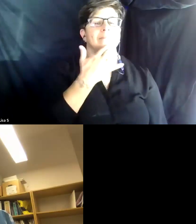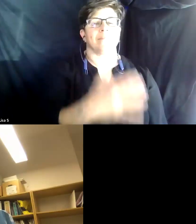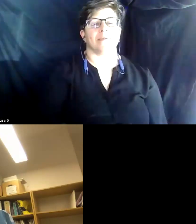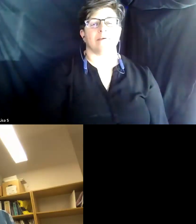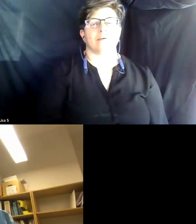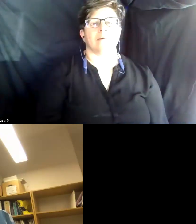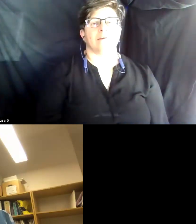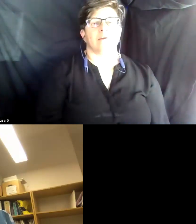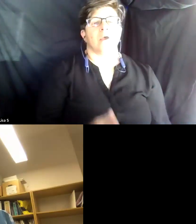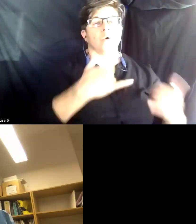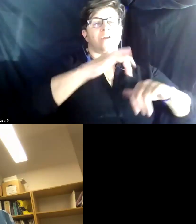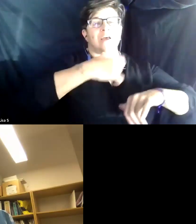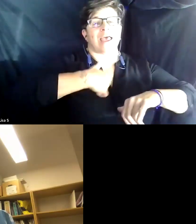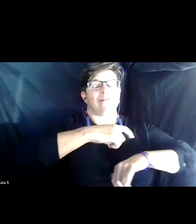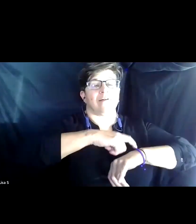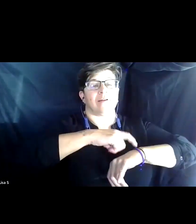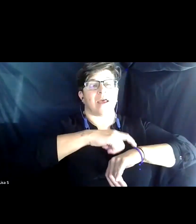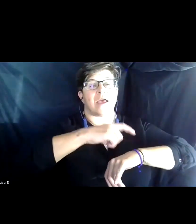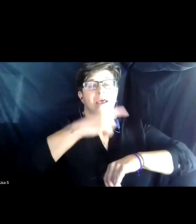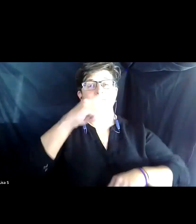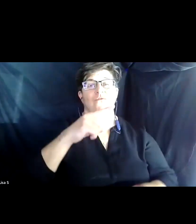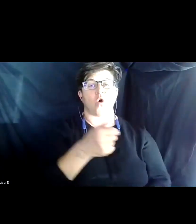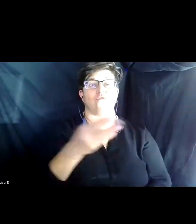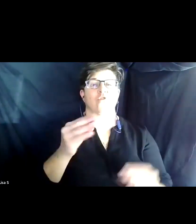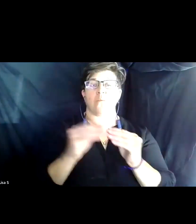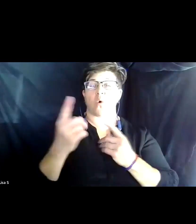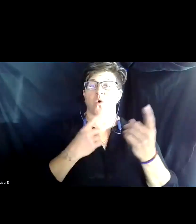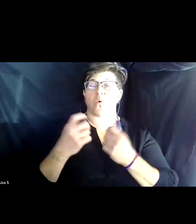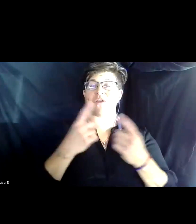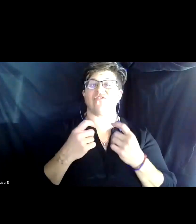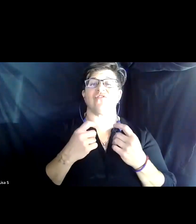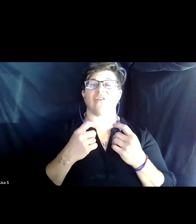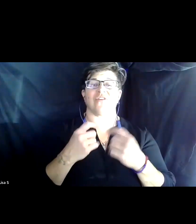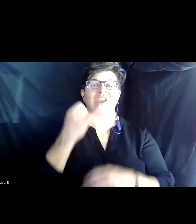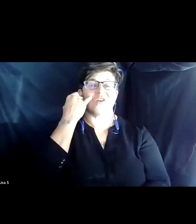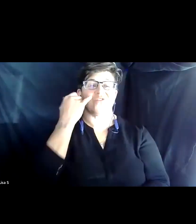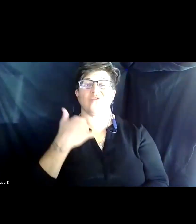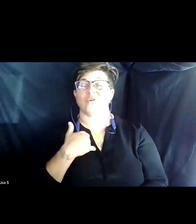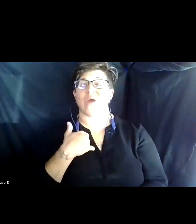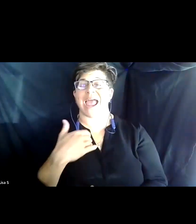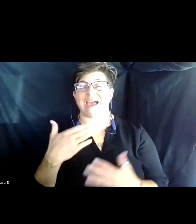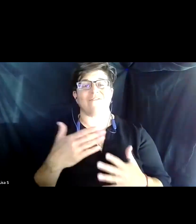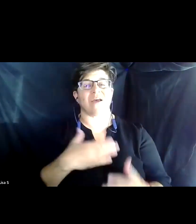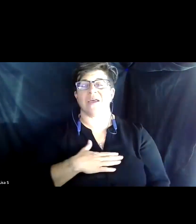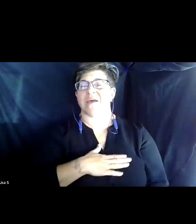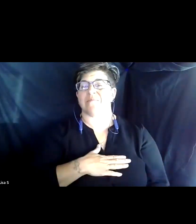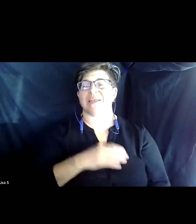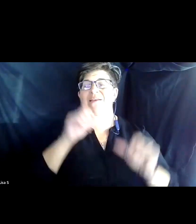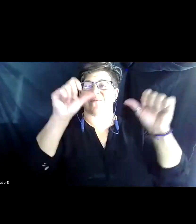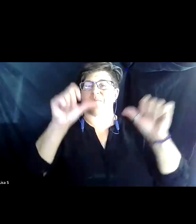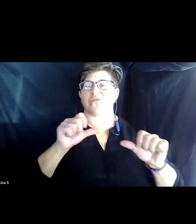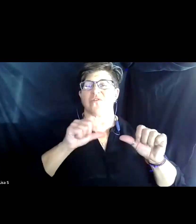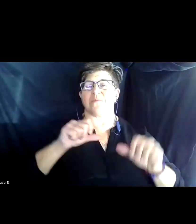So we still have time for a couple more questions. So certainly if you have them, please put them in the Q&A